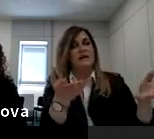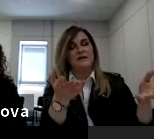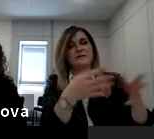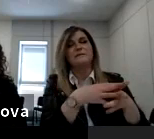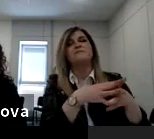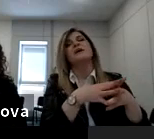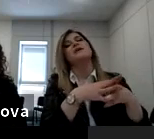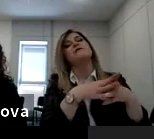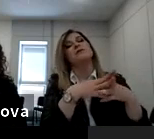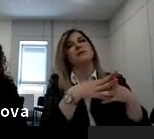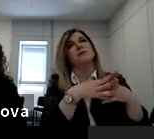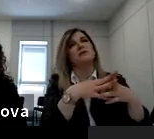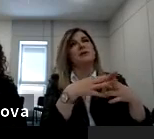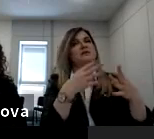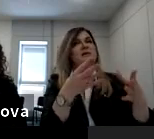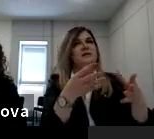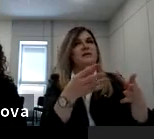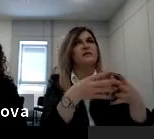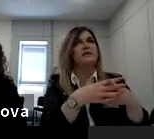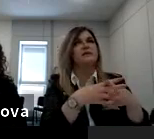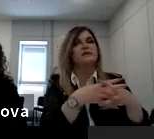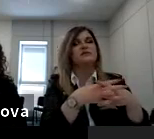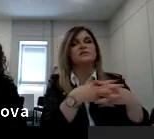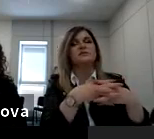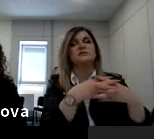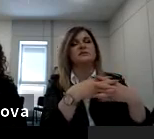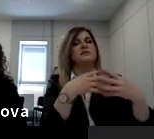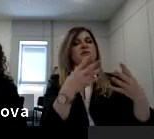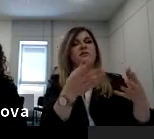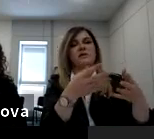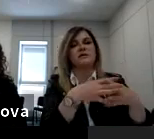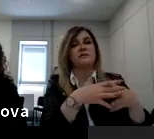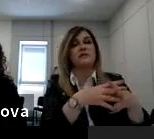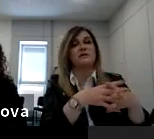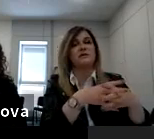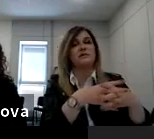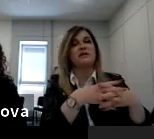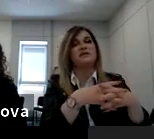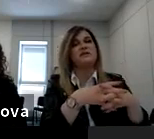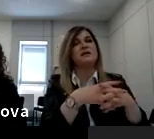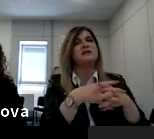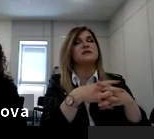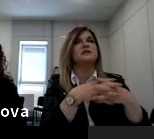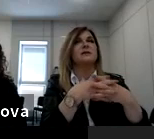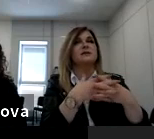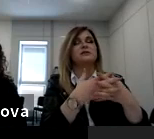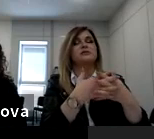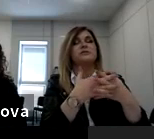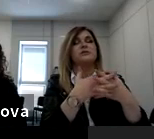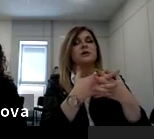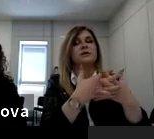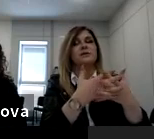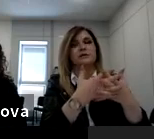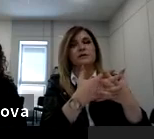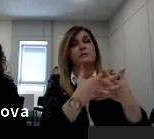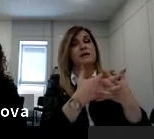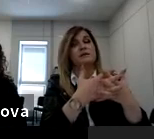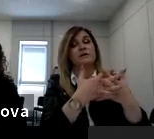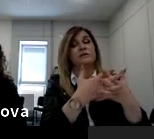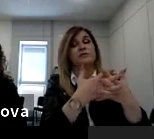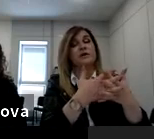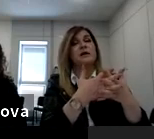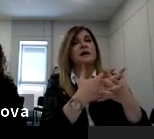why, again, if you want to make something with INTITubes, if you want to make something with media facades, it is better to cooperate